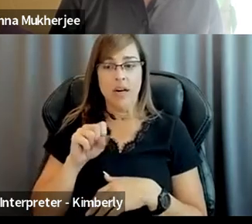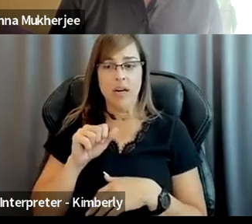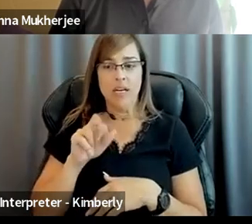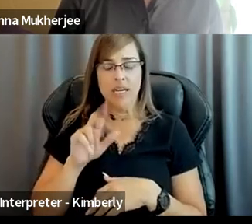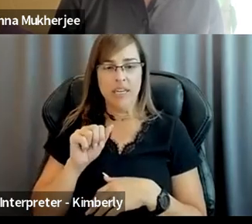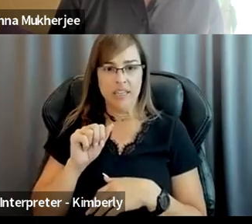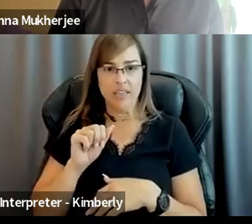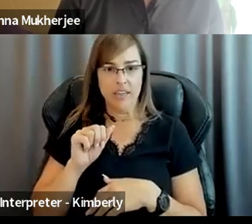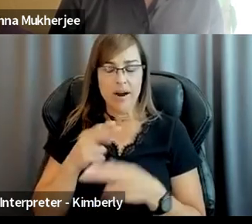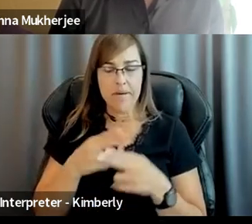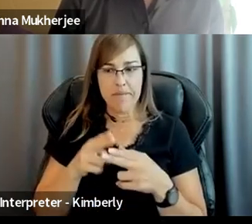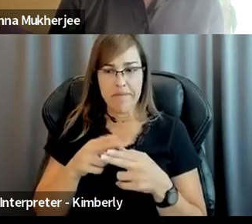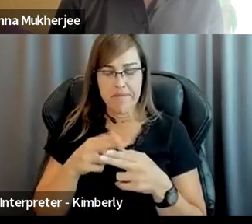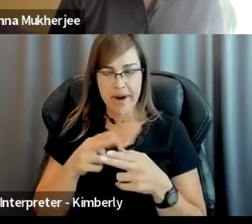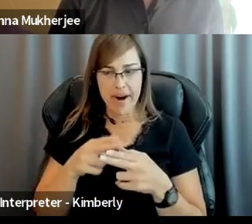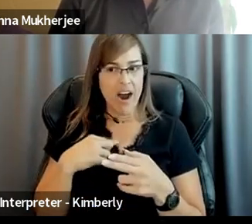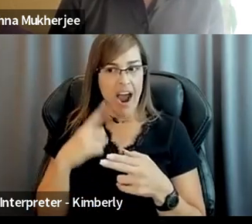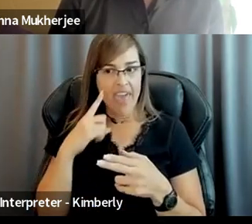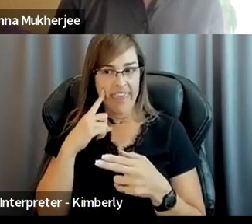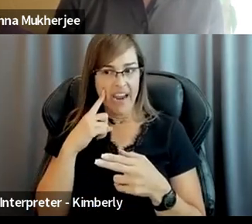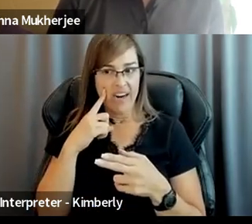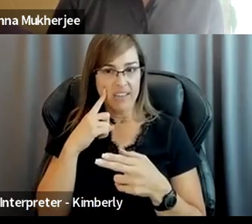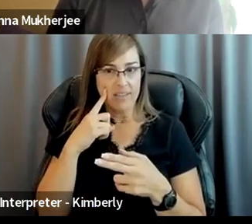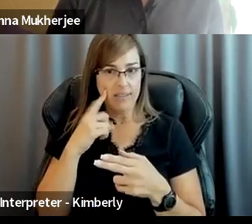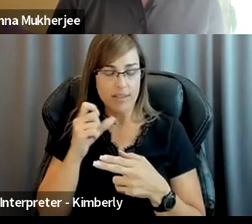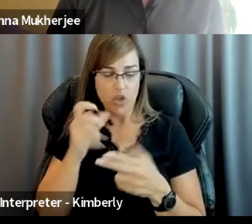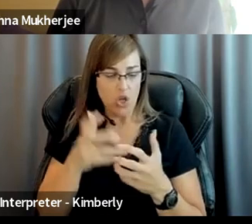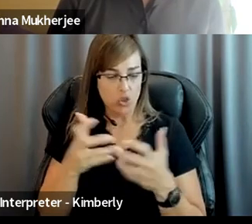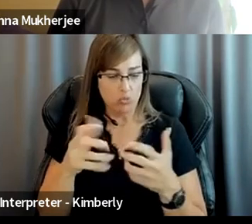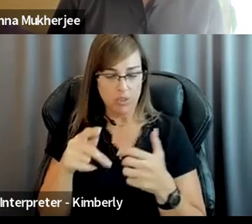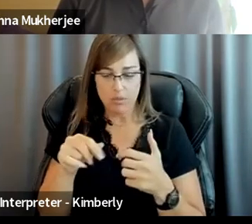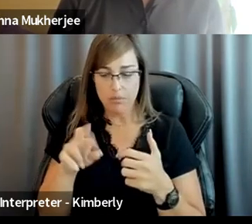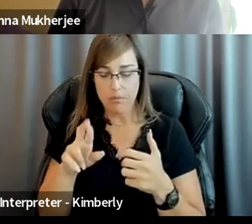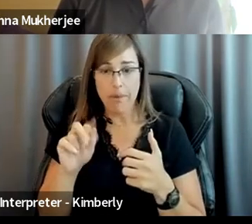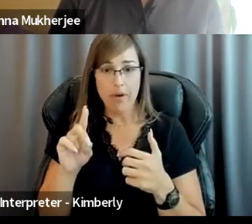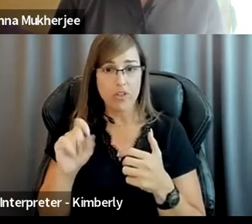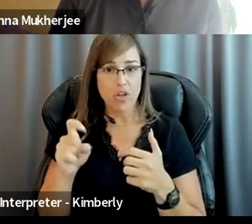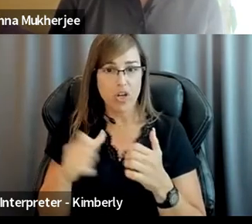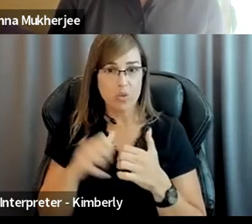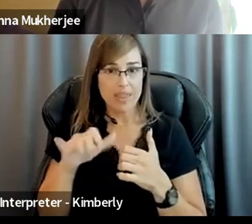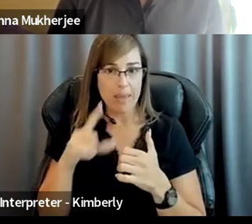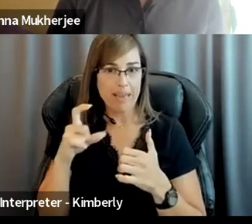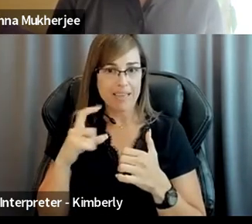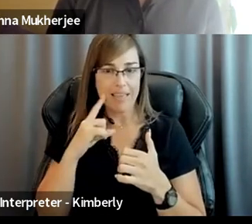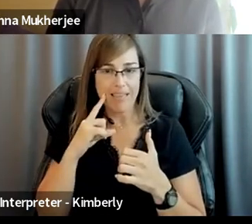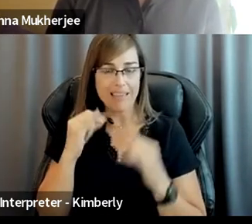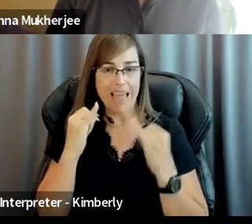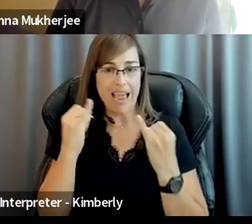I mean, just briefly, I think that actually that there's not so much of a paradox in that, because I think that the